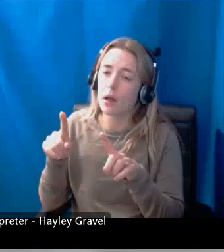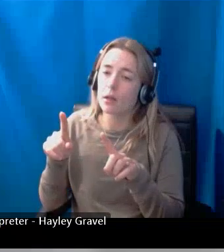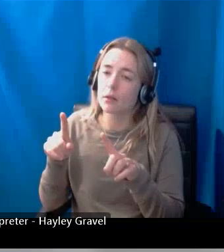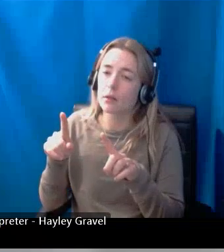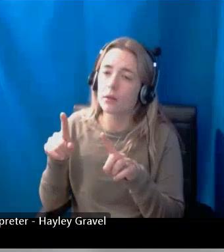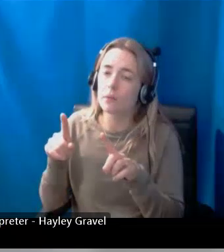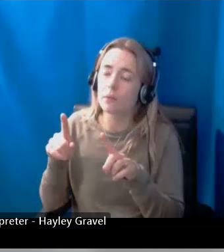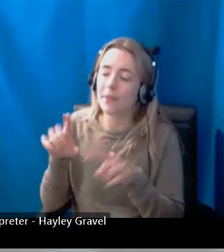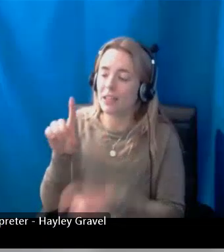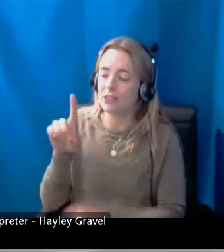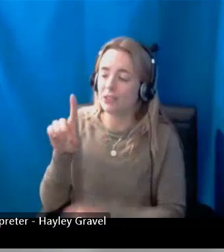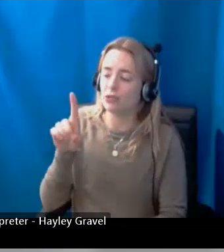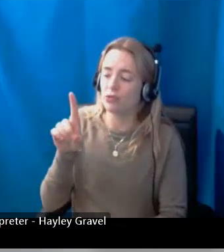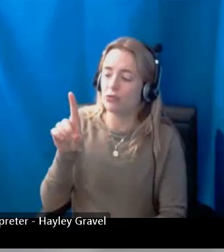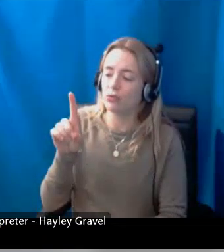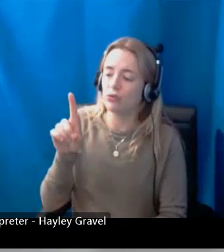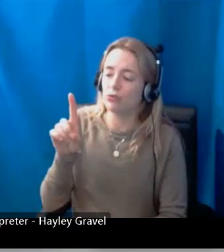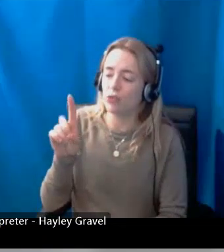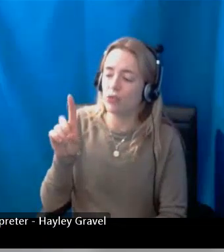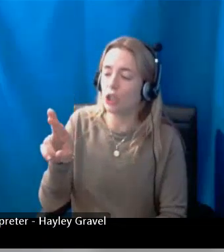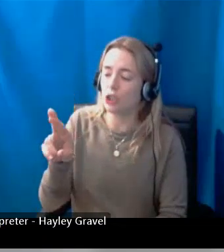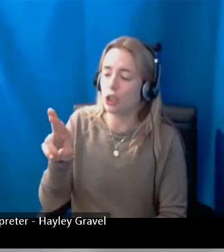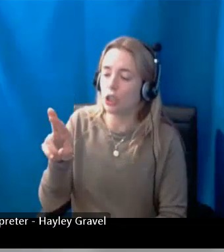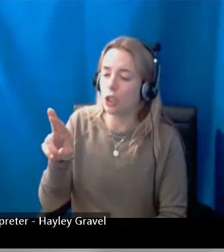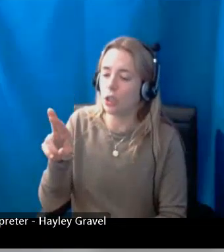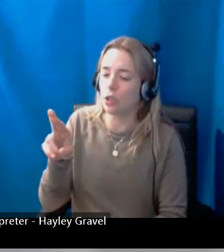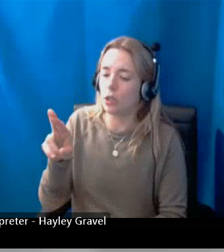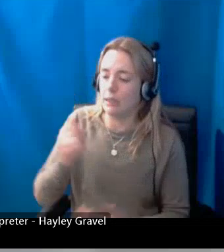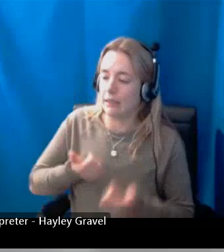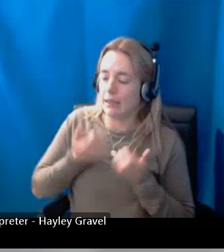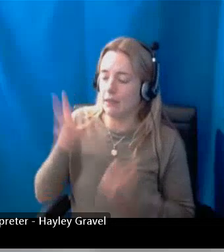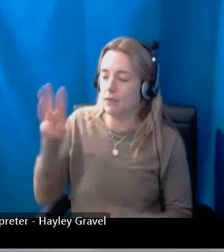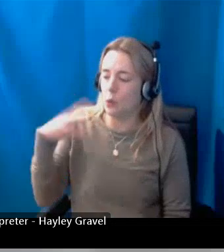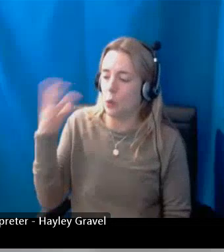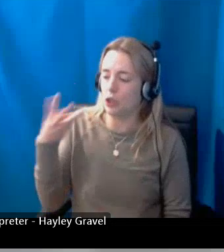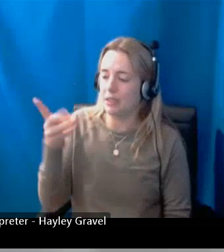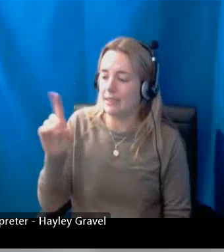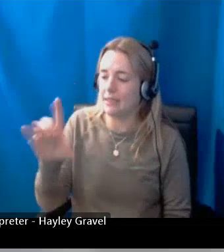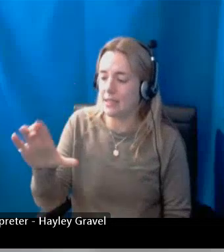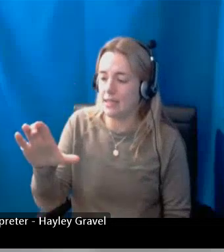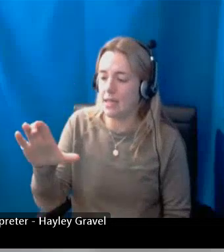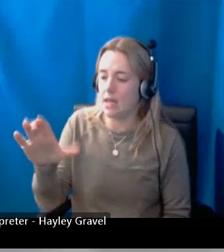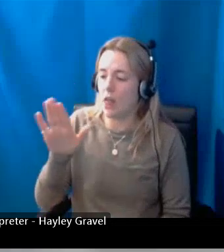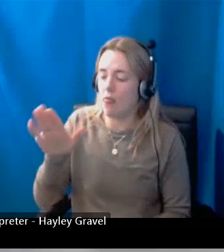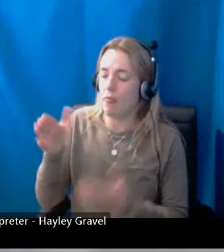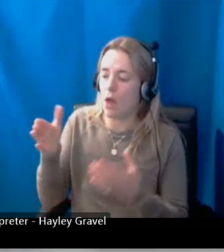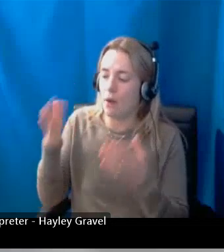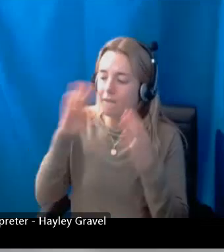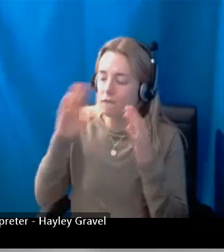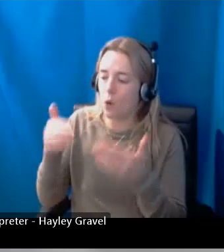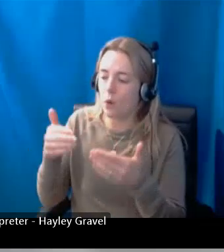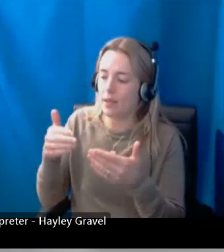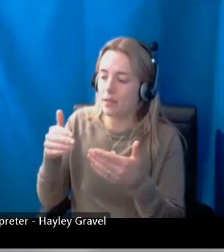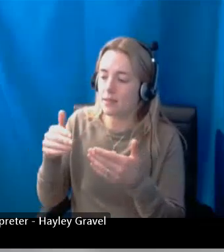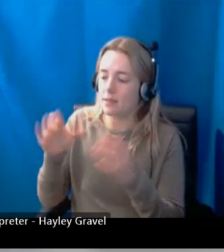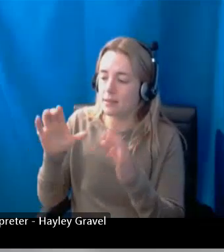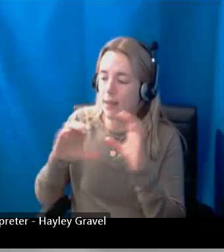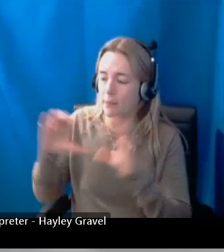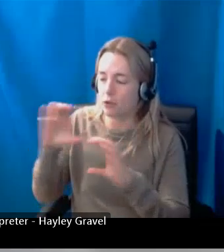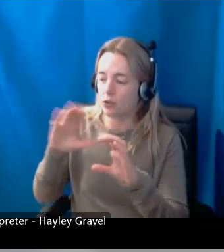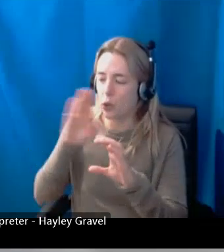doctor that did a thesis in organometallic chemistry, I can use that source pretty